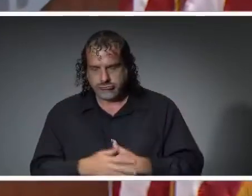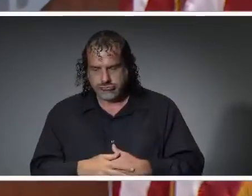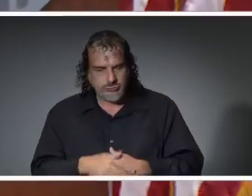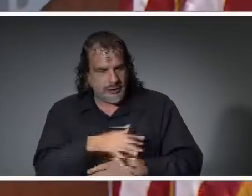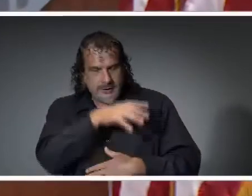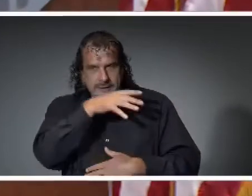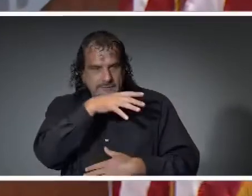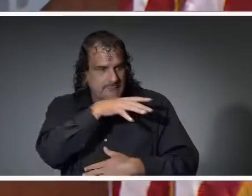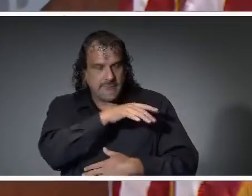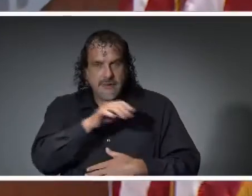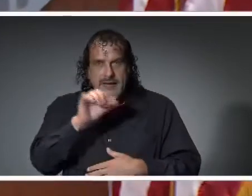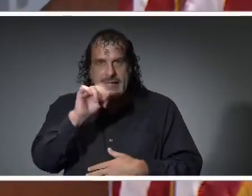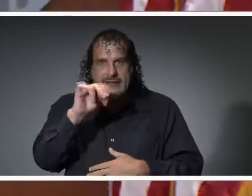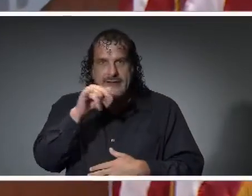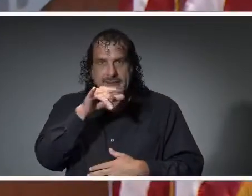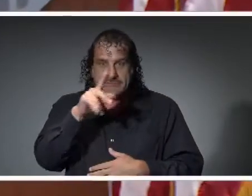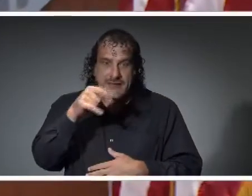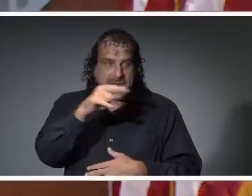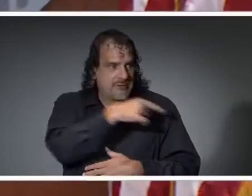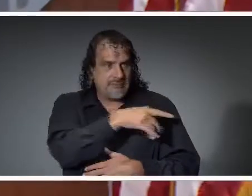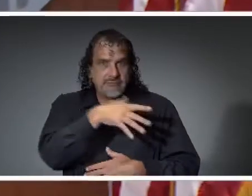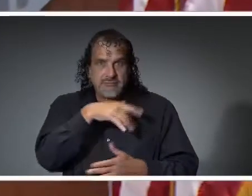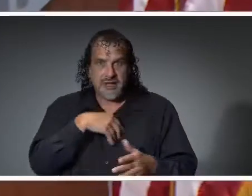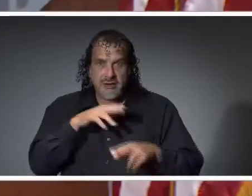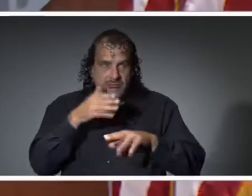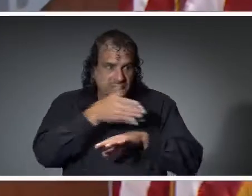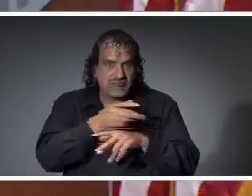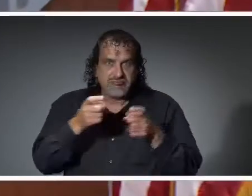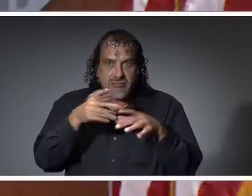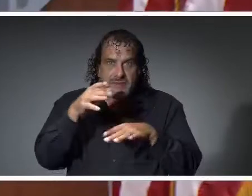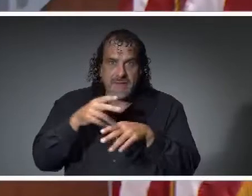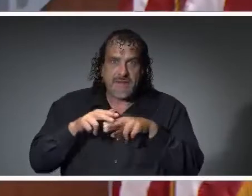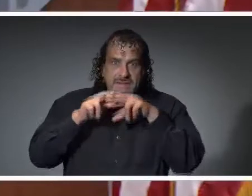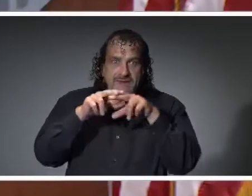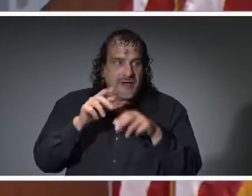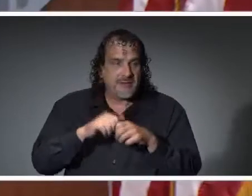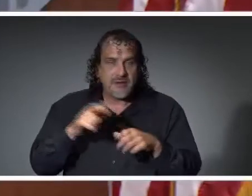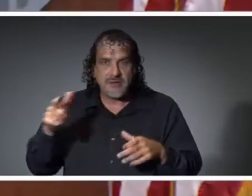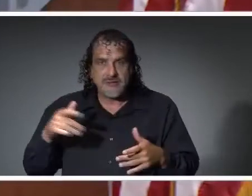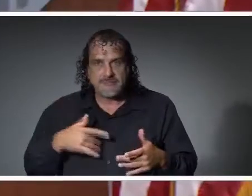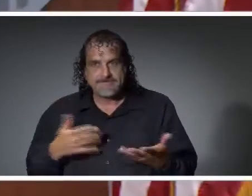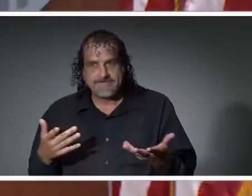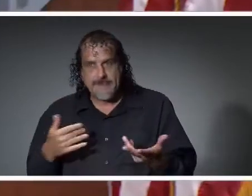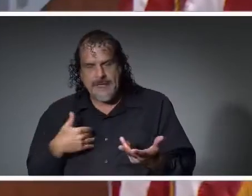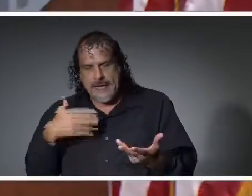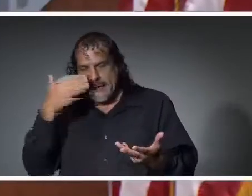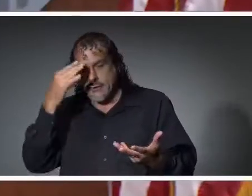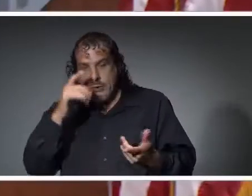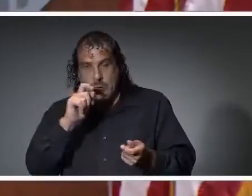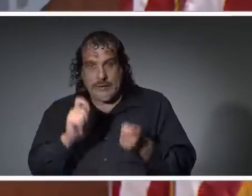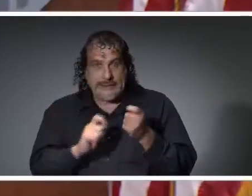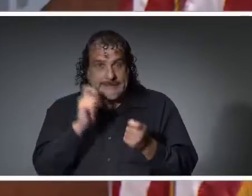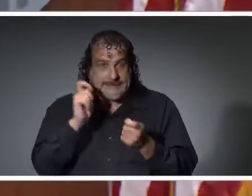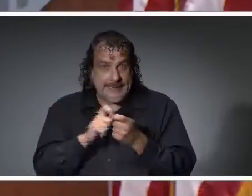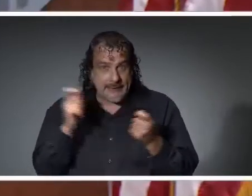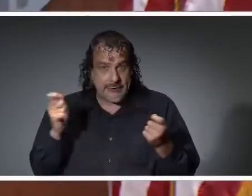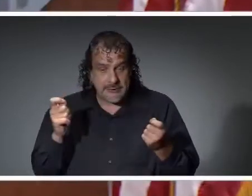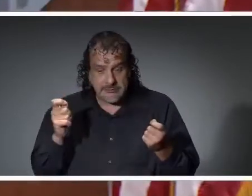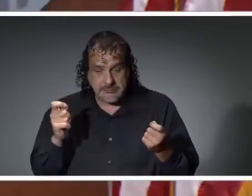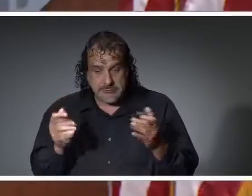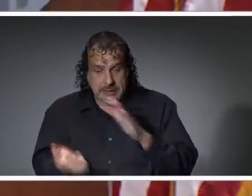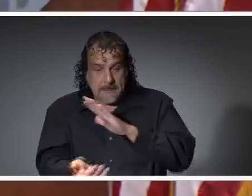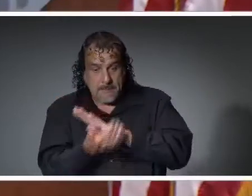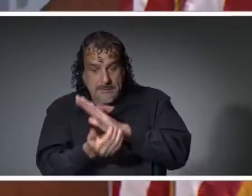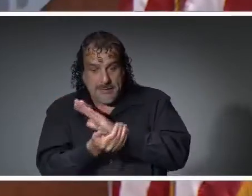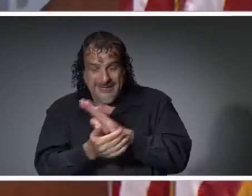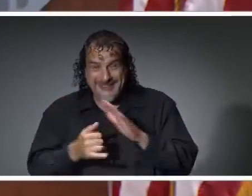but he was obviously here talking about the steps that they had taken. I don't know of any amendments that will have to